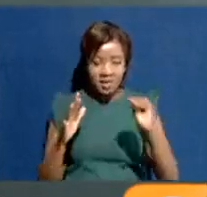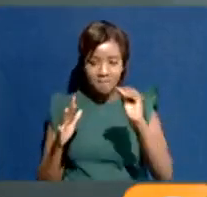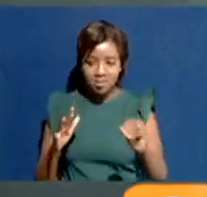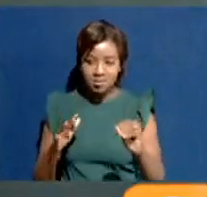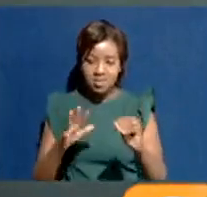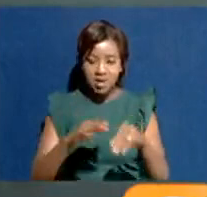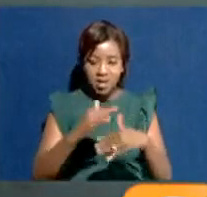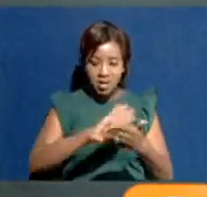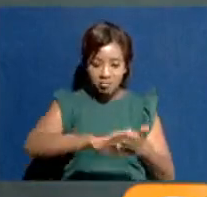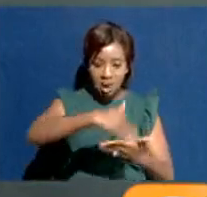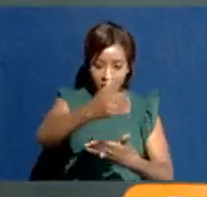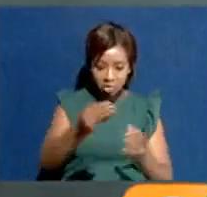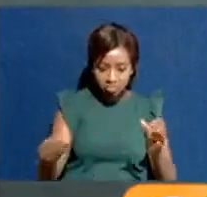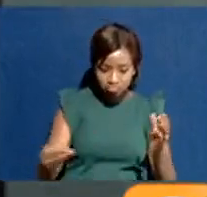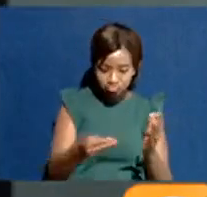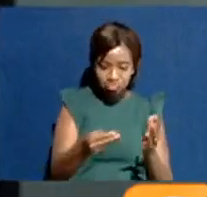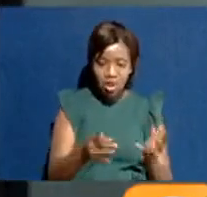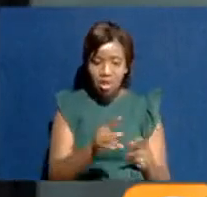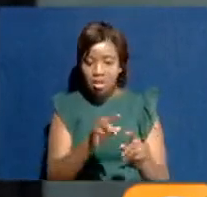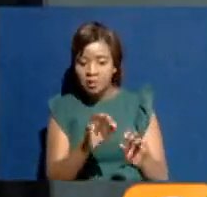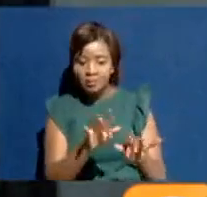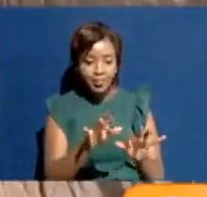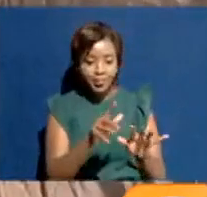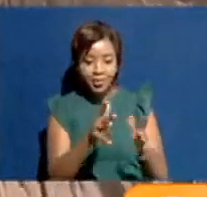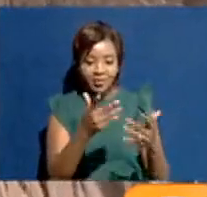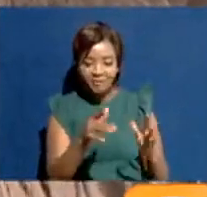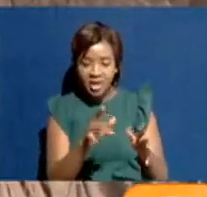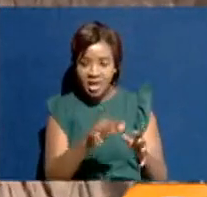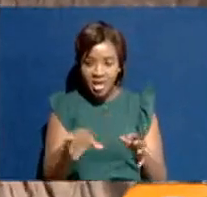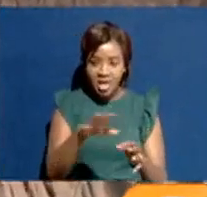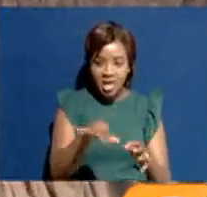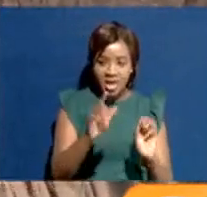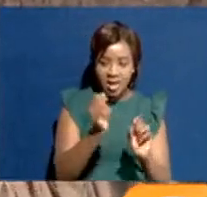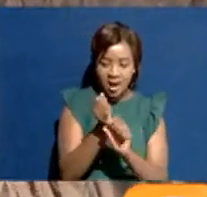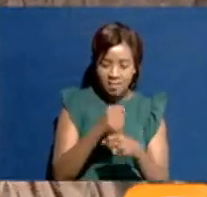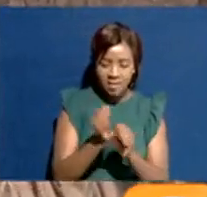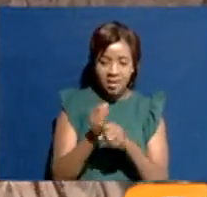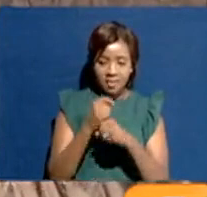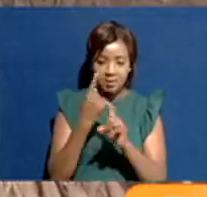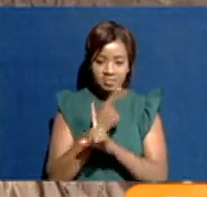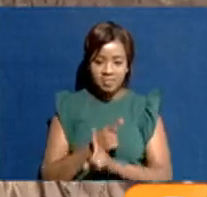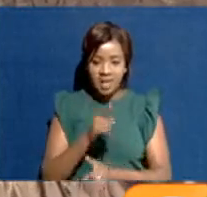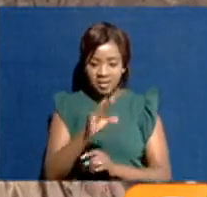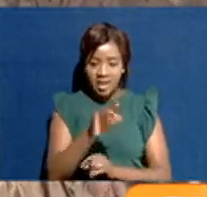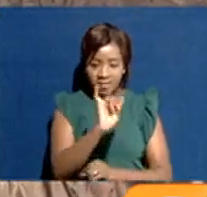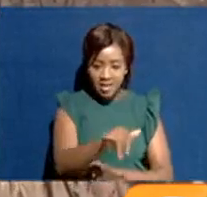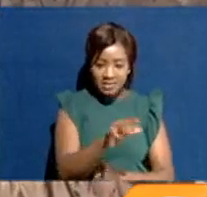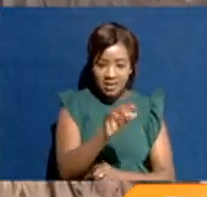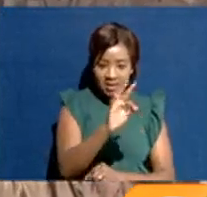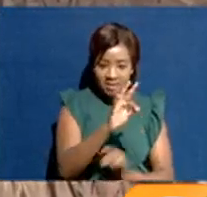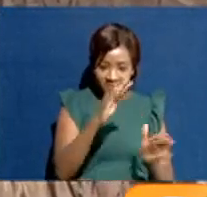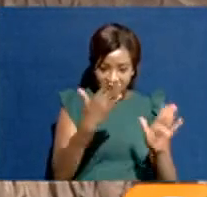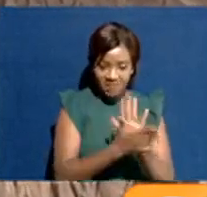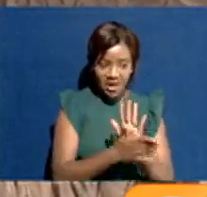the computer and we will add and remove some pressure area. We create a 3D file, which we then feed into these